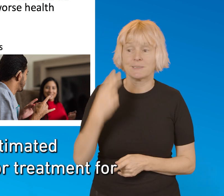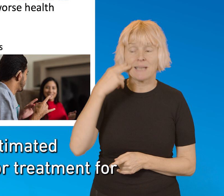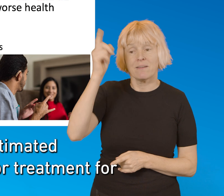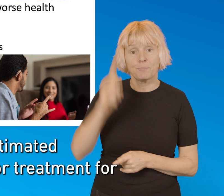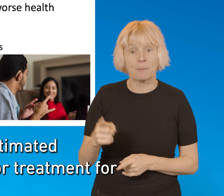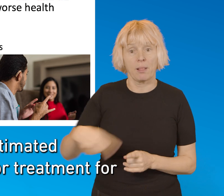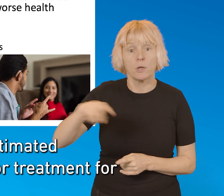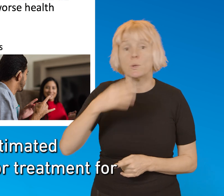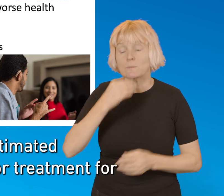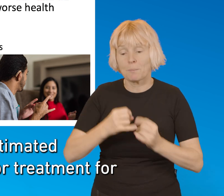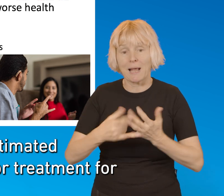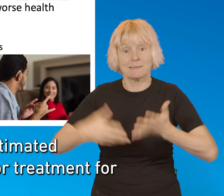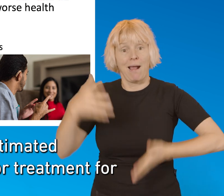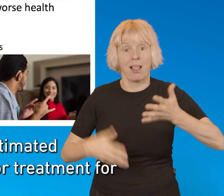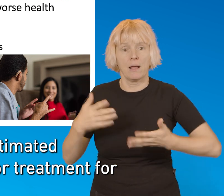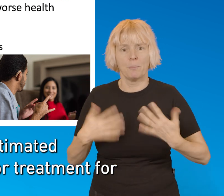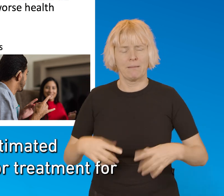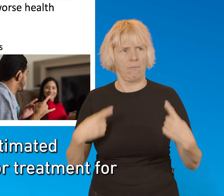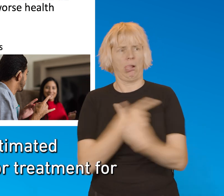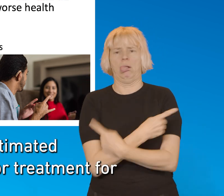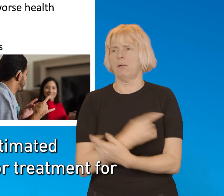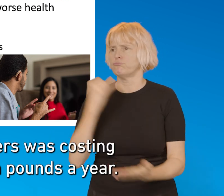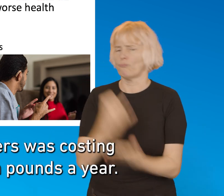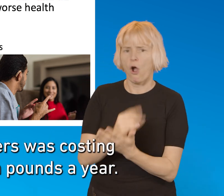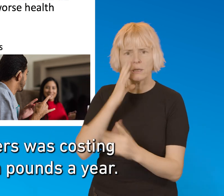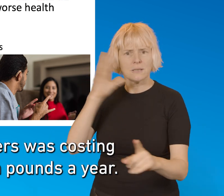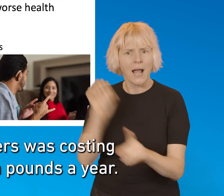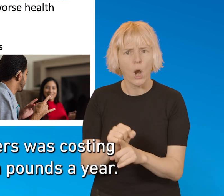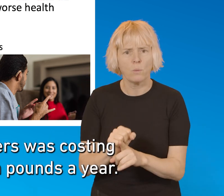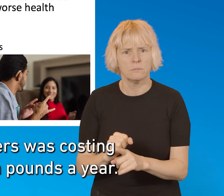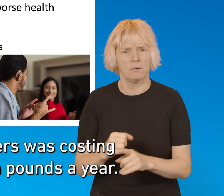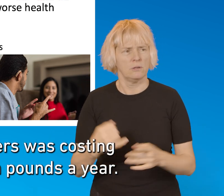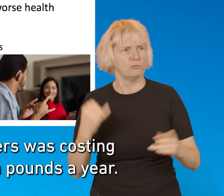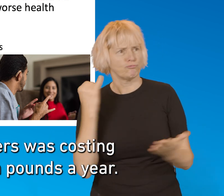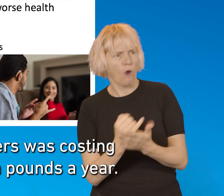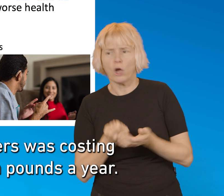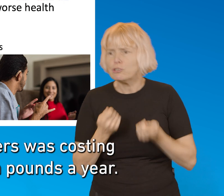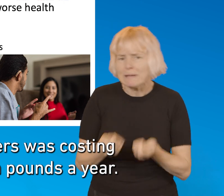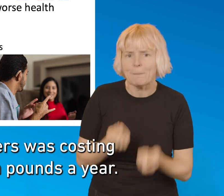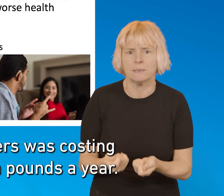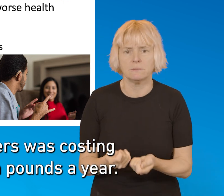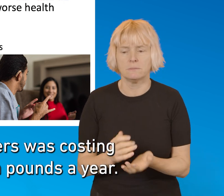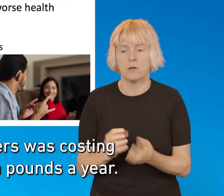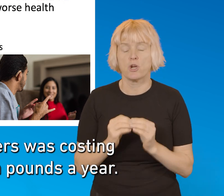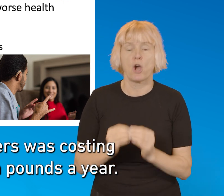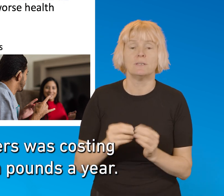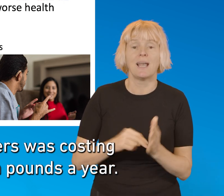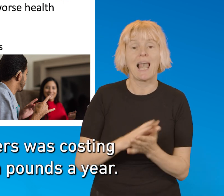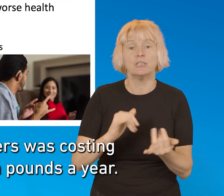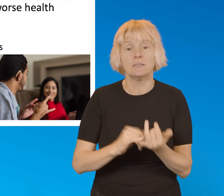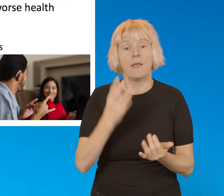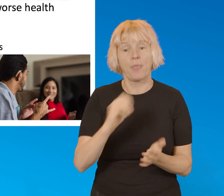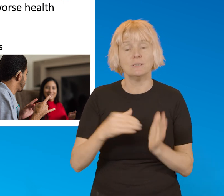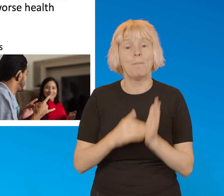The report also estimated that misdiagnosis and poor treatment for British Sign Language users was costing the NHS around £30 million